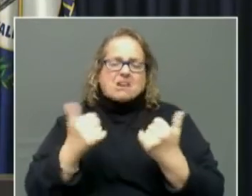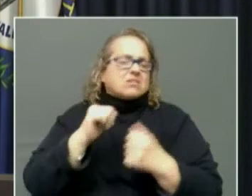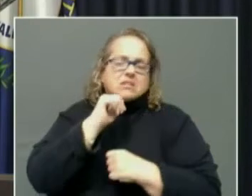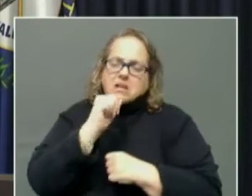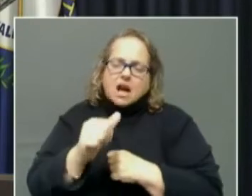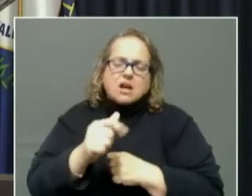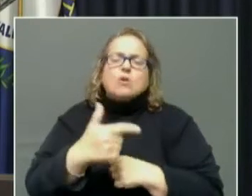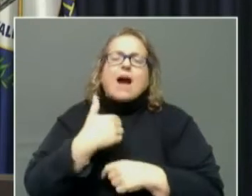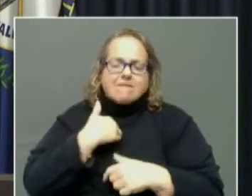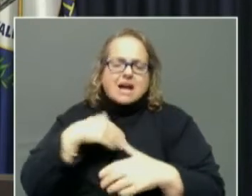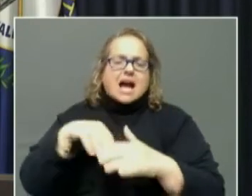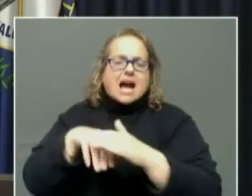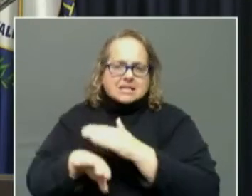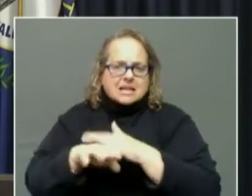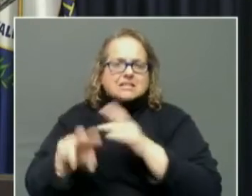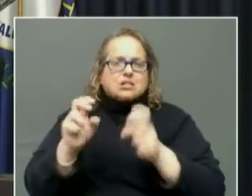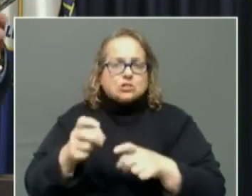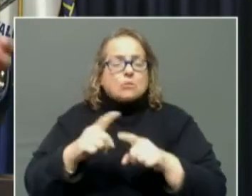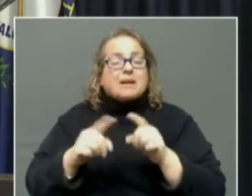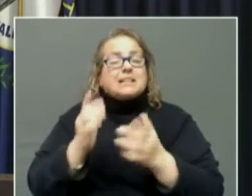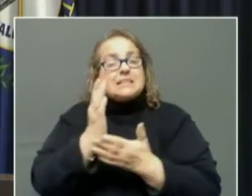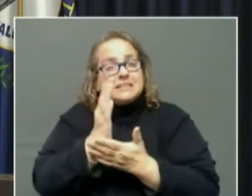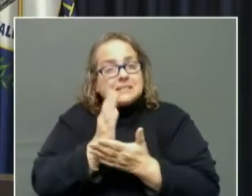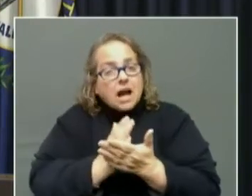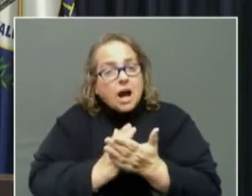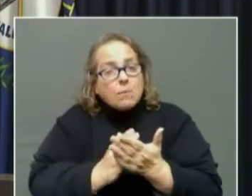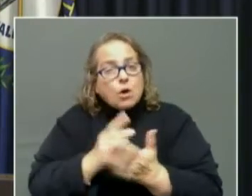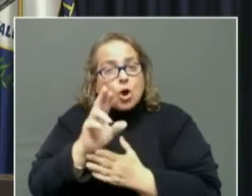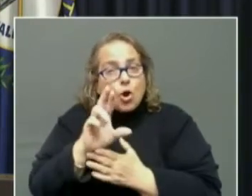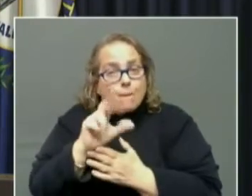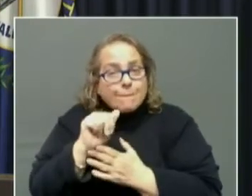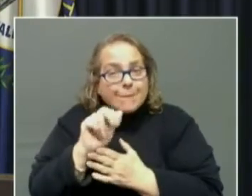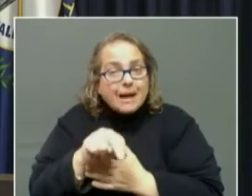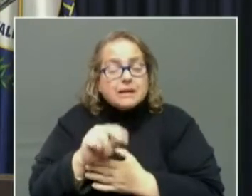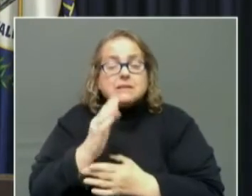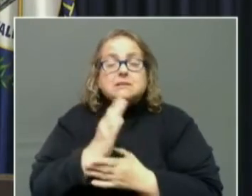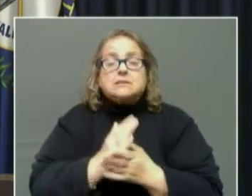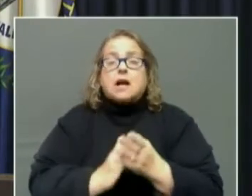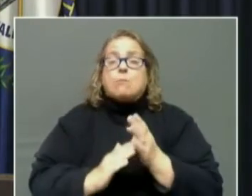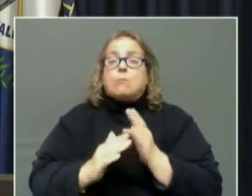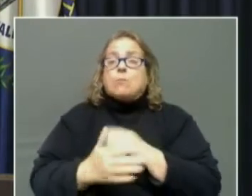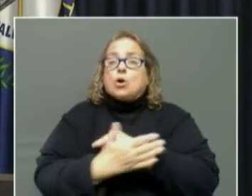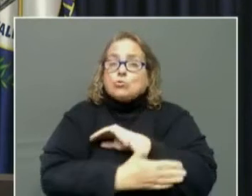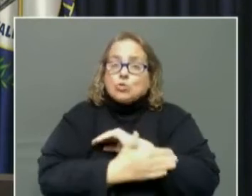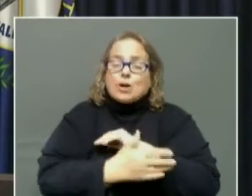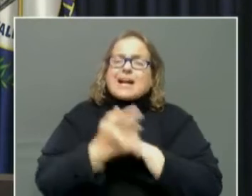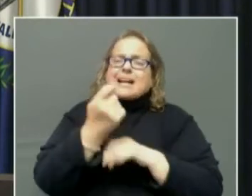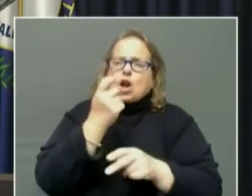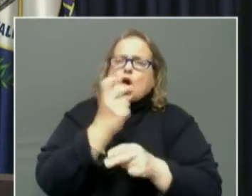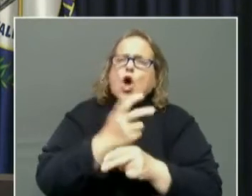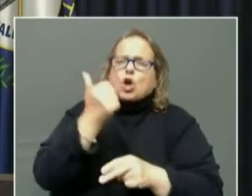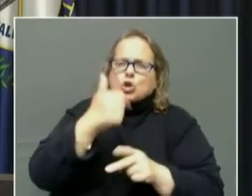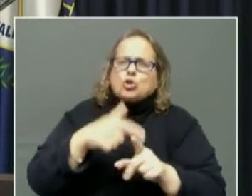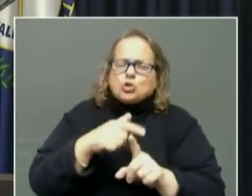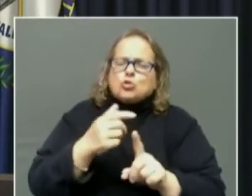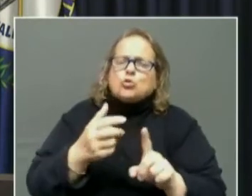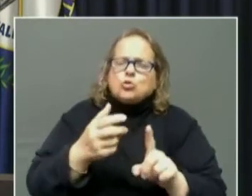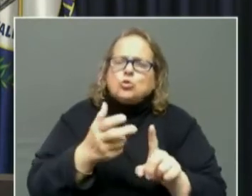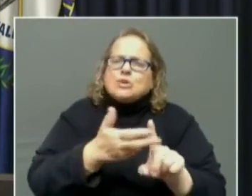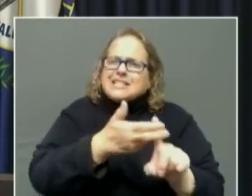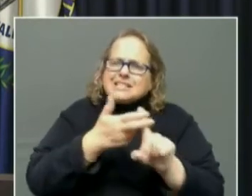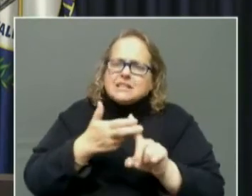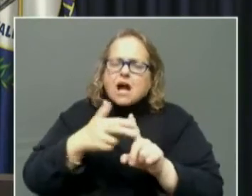populations that have been harder to reach. Some urban, some rural, some where we have other